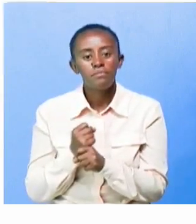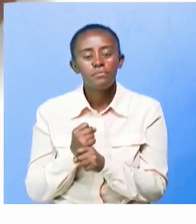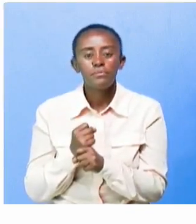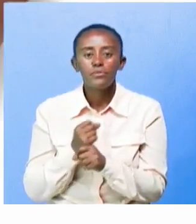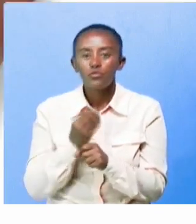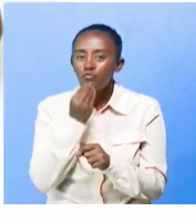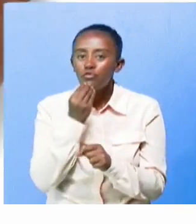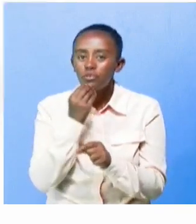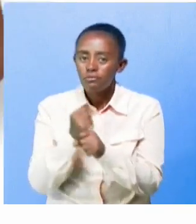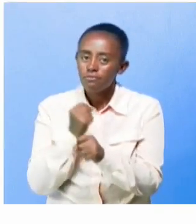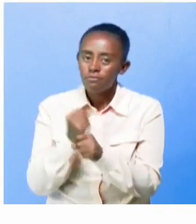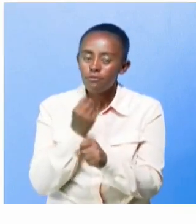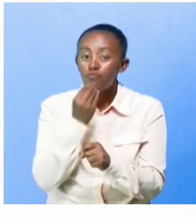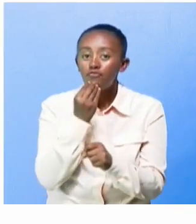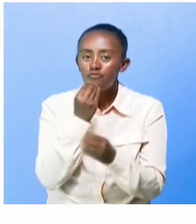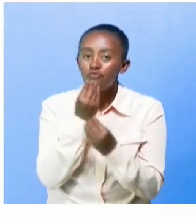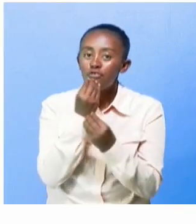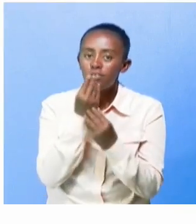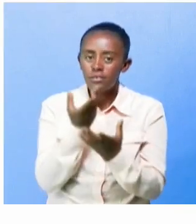food.